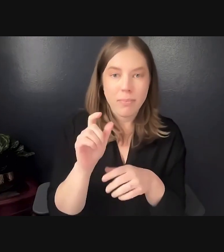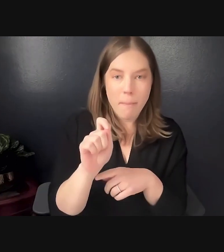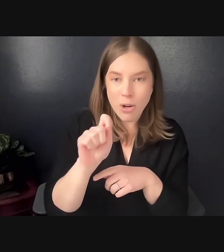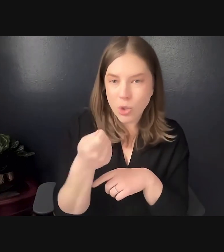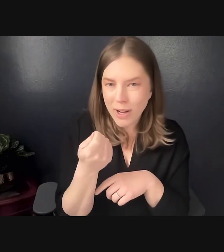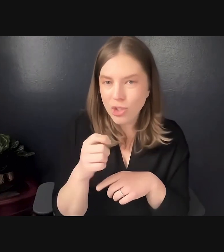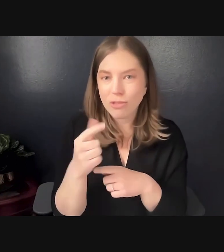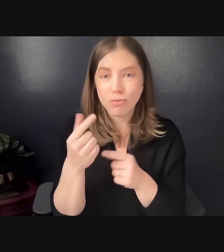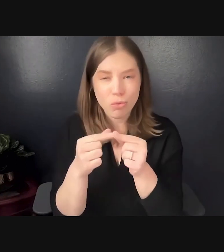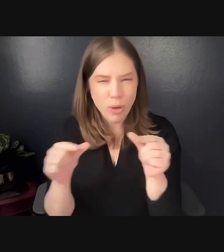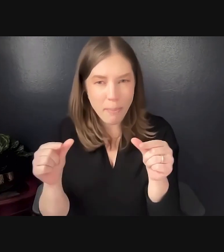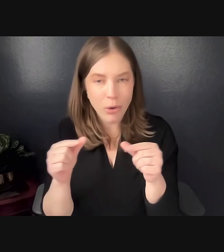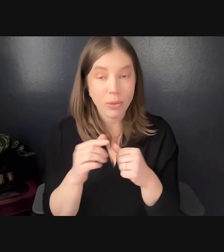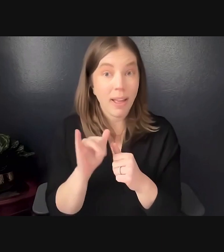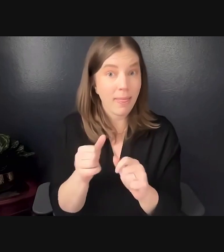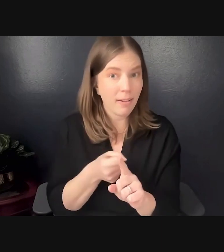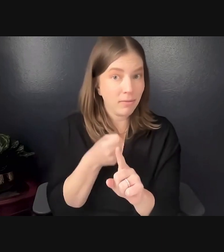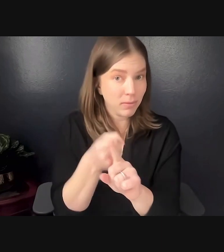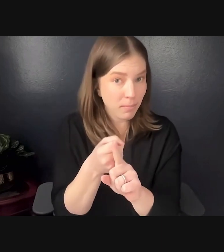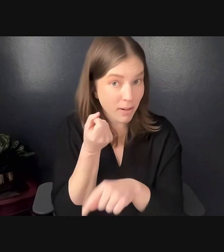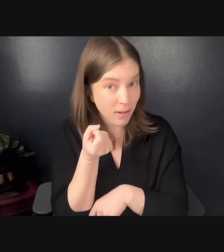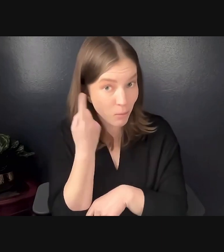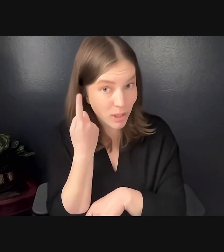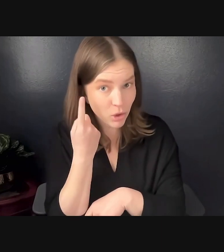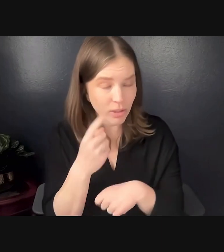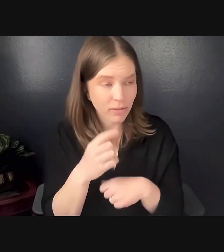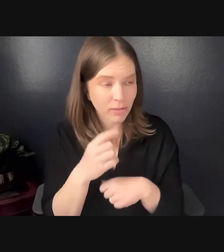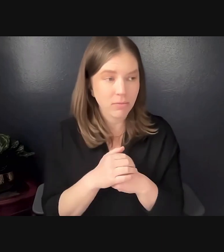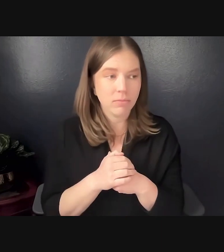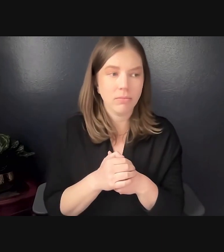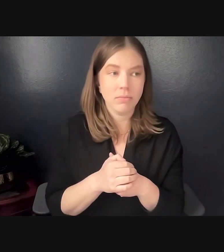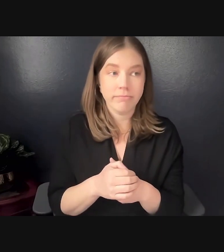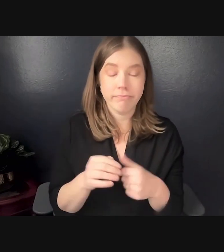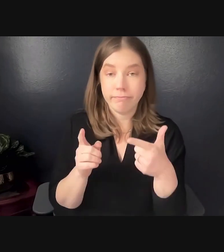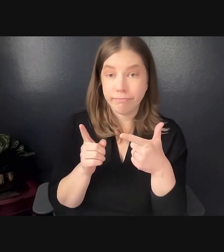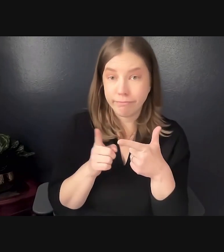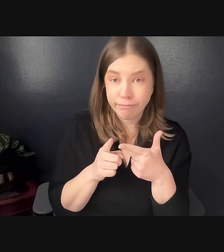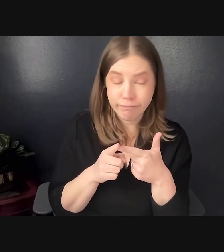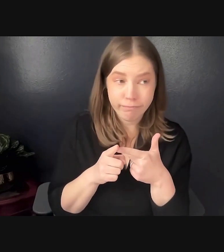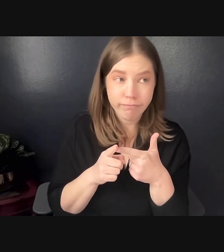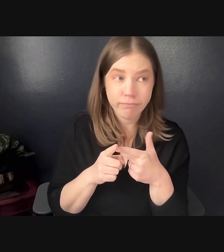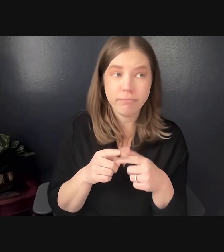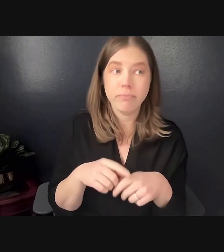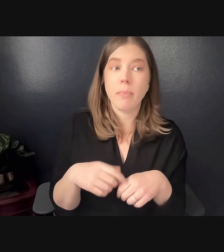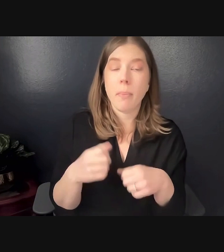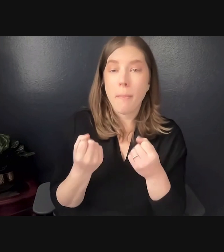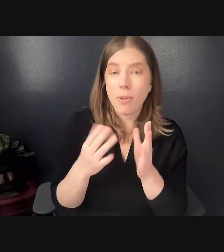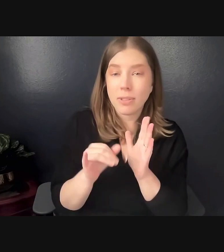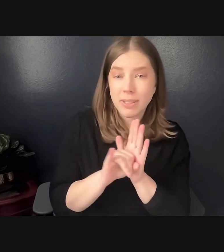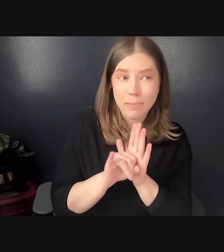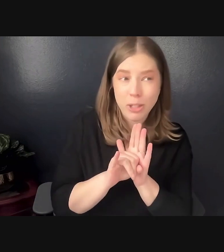markers. They're often missing or incorrect in automatic speech, and that impacts the ultimate